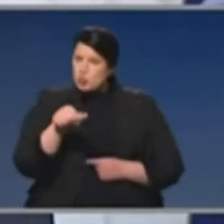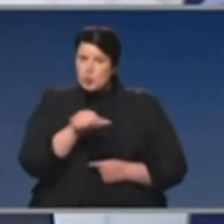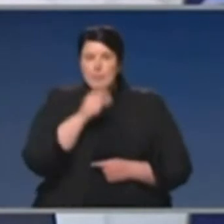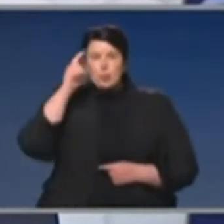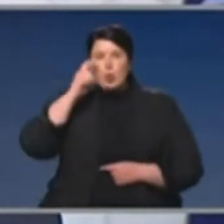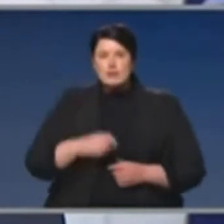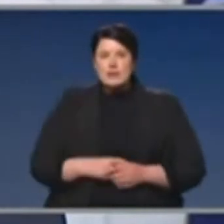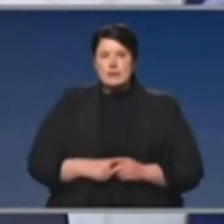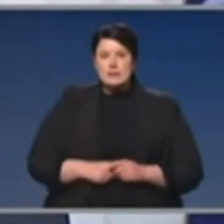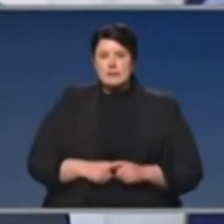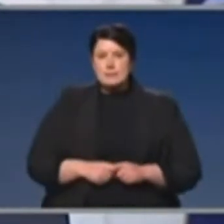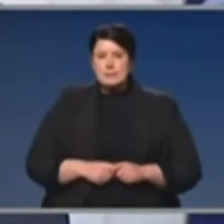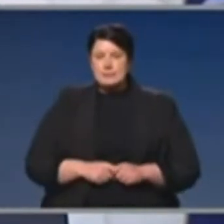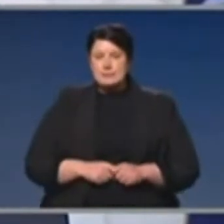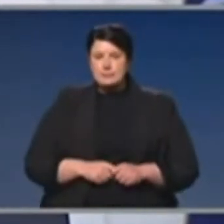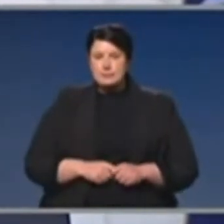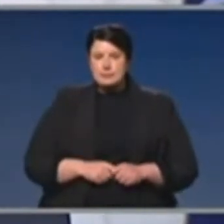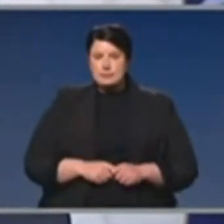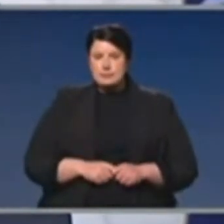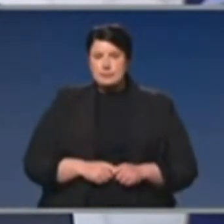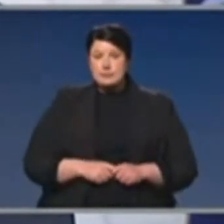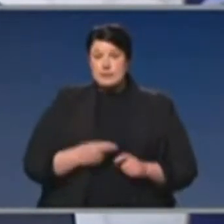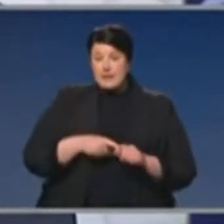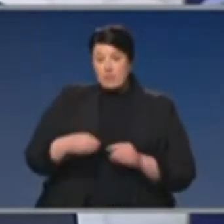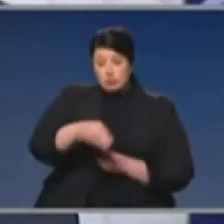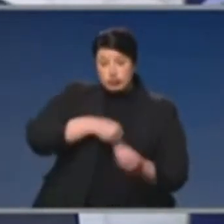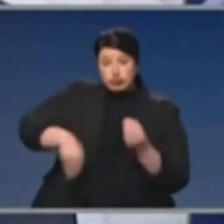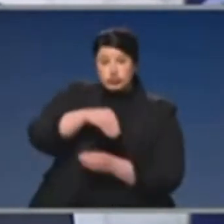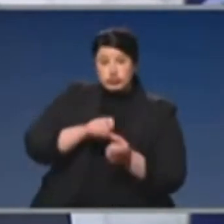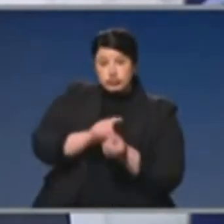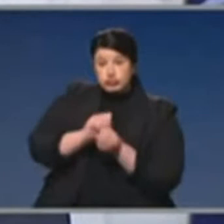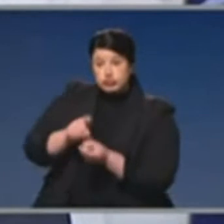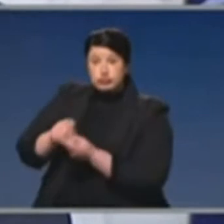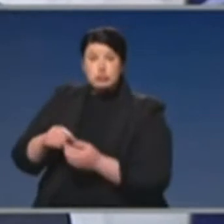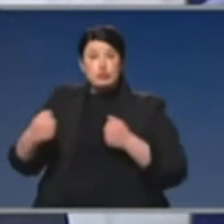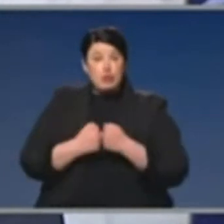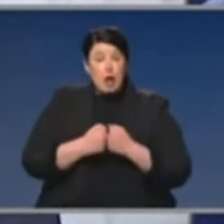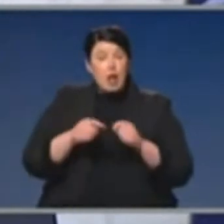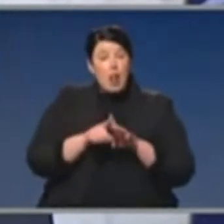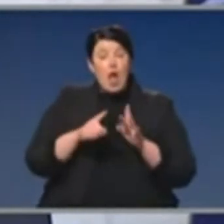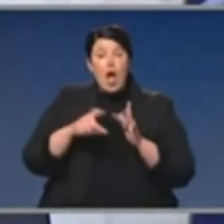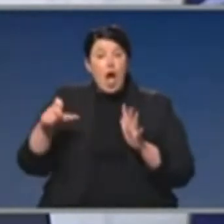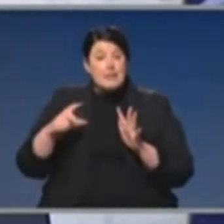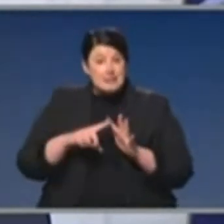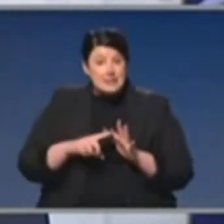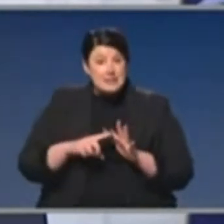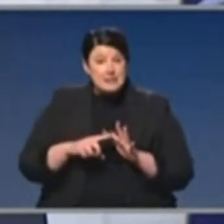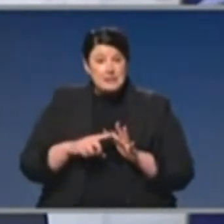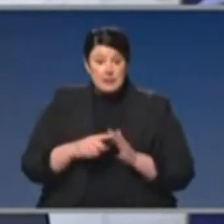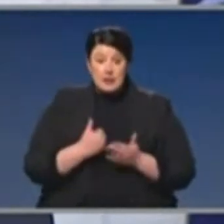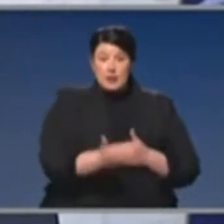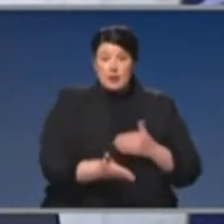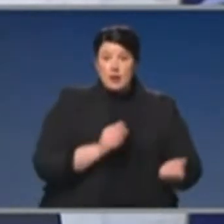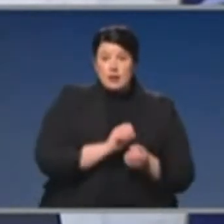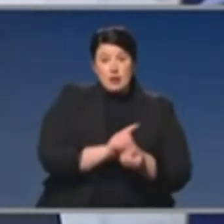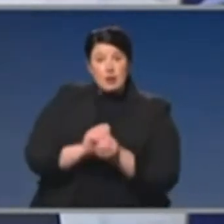serious offence in relation to trafficking of drugs, of ice, for example, that's being peddled to children, you